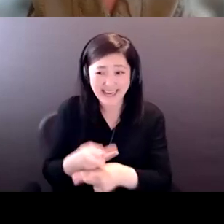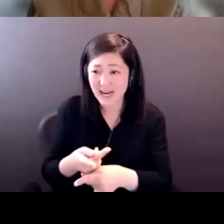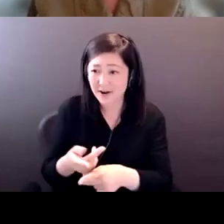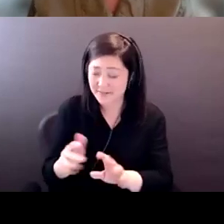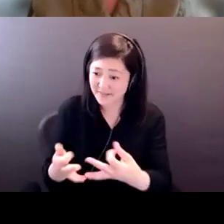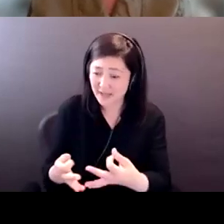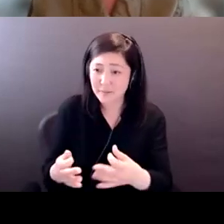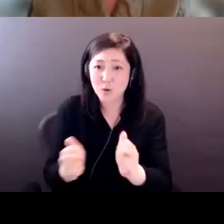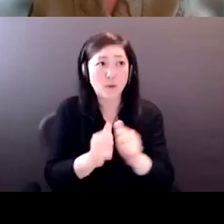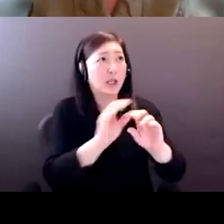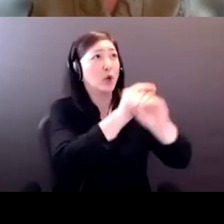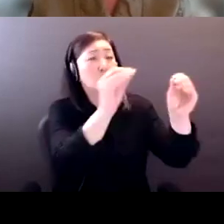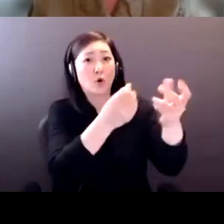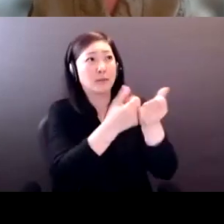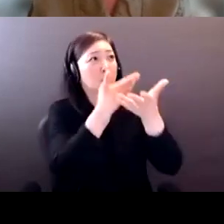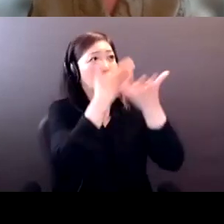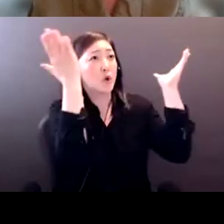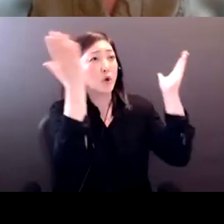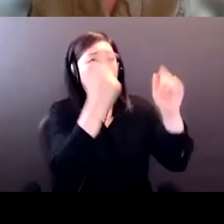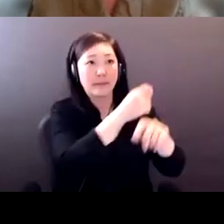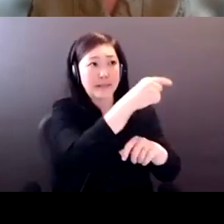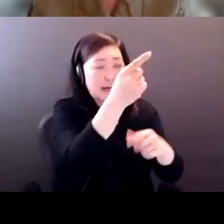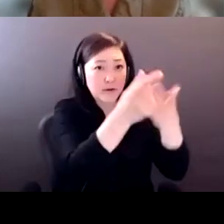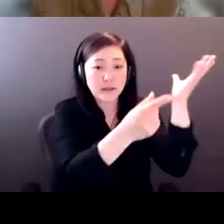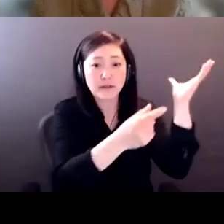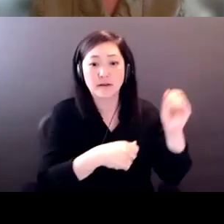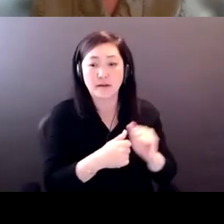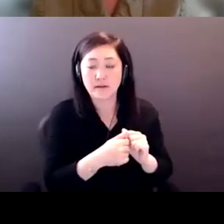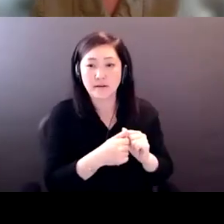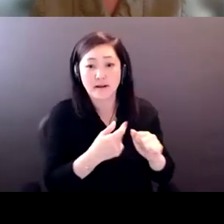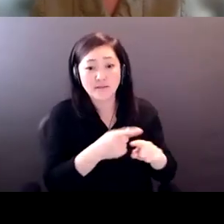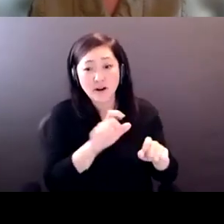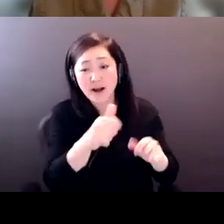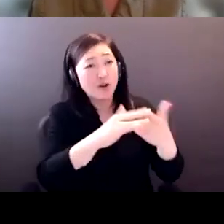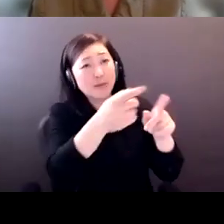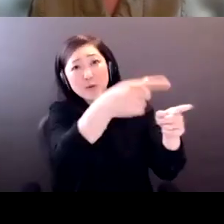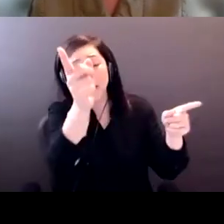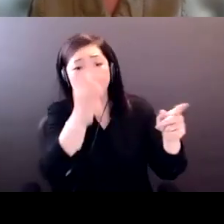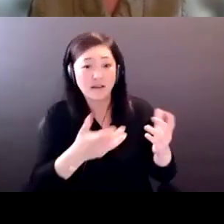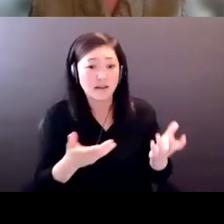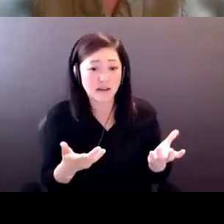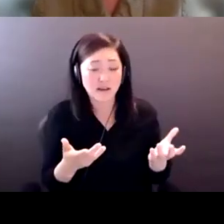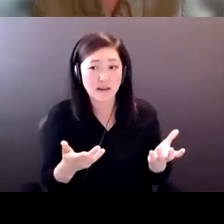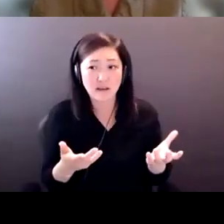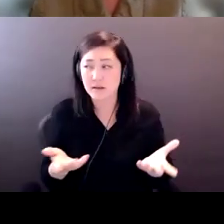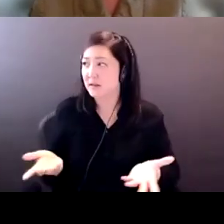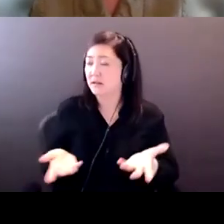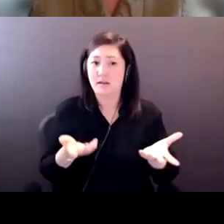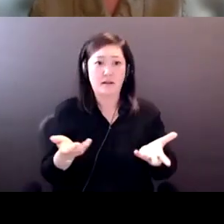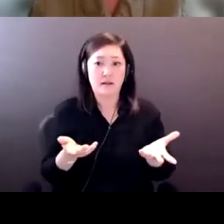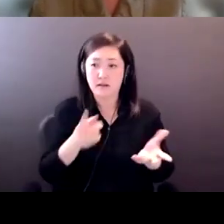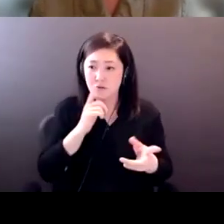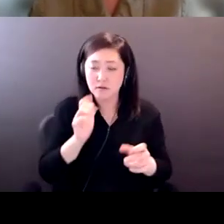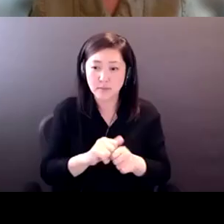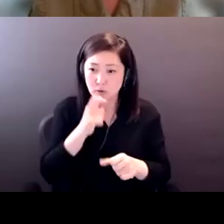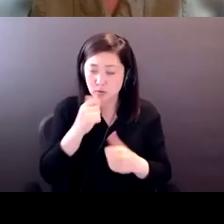from the state, from the larger community, and for us not understanding that this is our collective